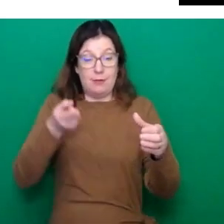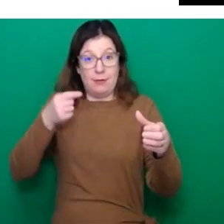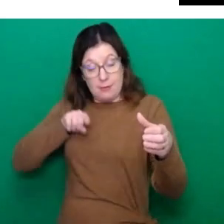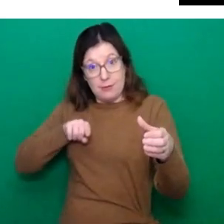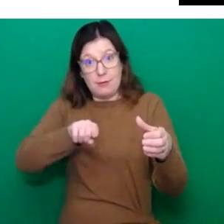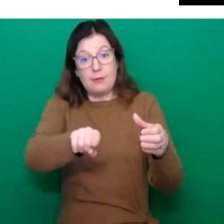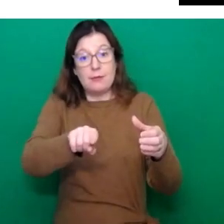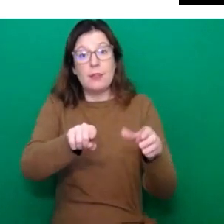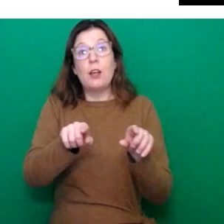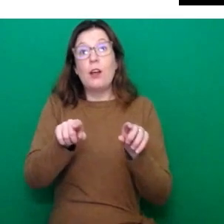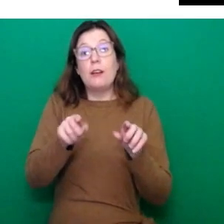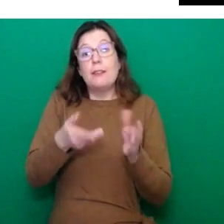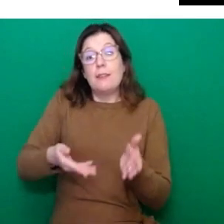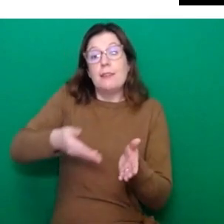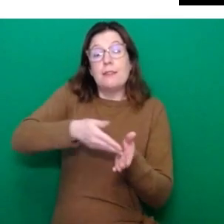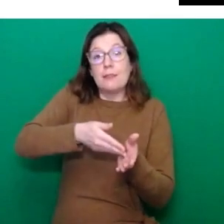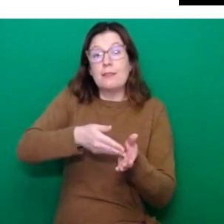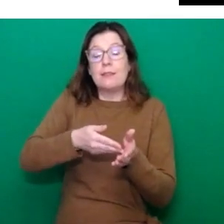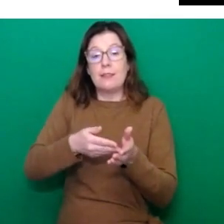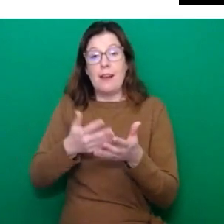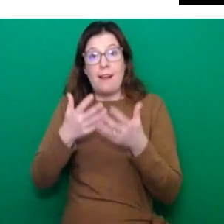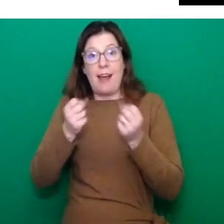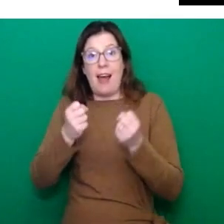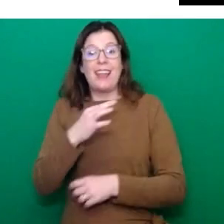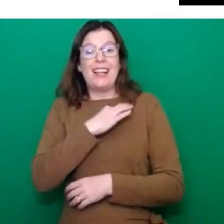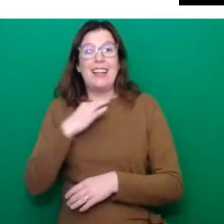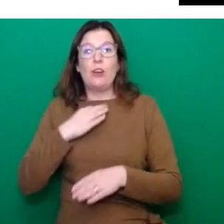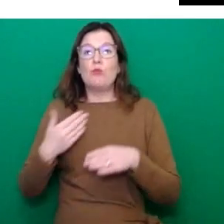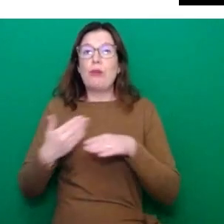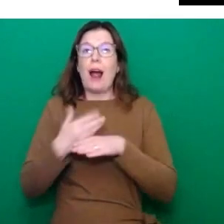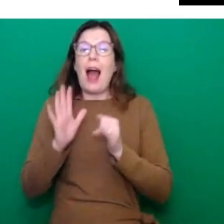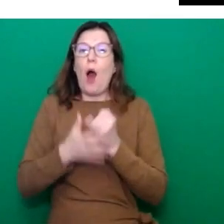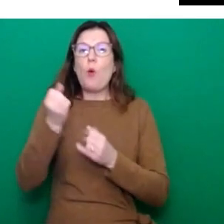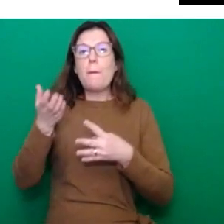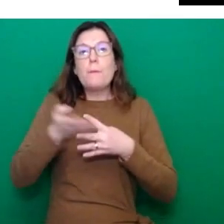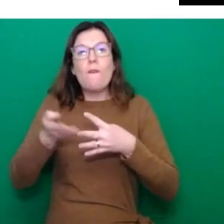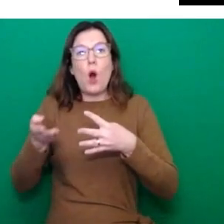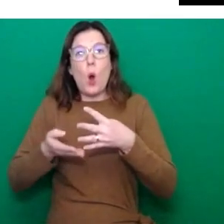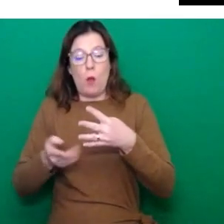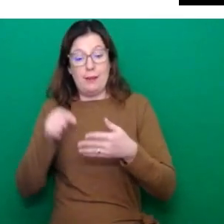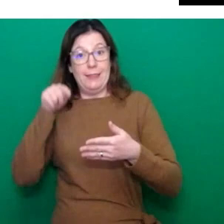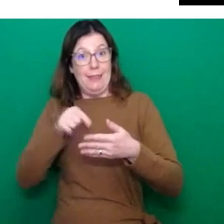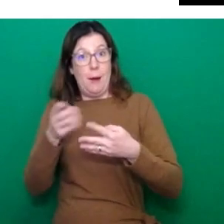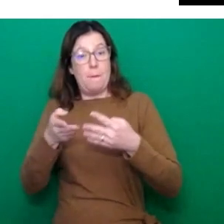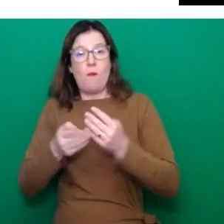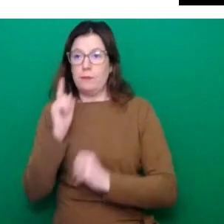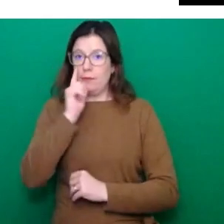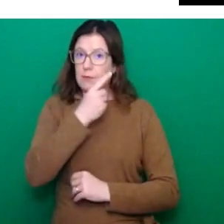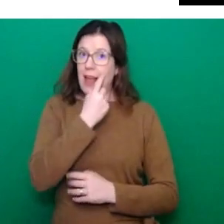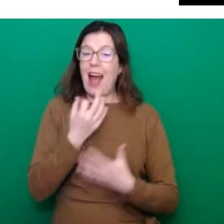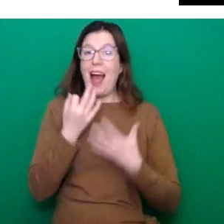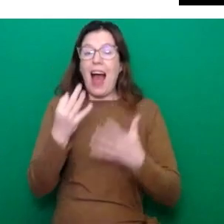year, you are then creating a clinical practice outcome portfolio where you are demonstrating 8